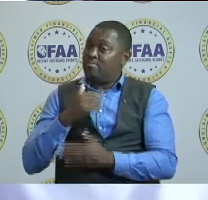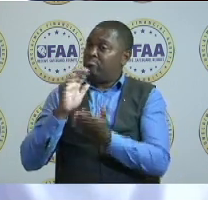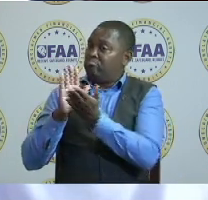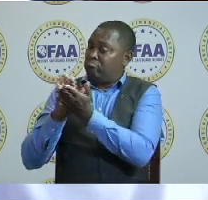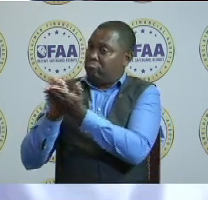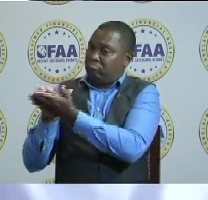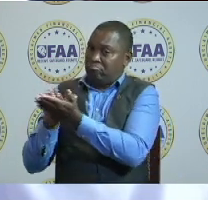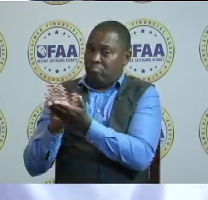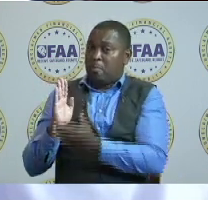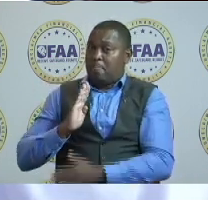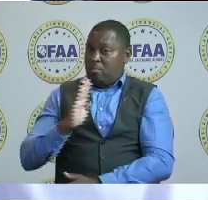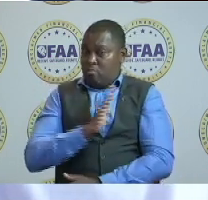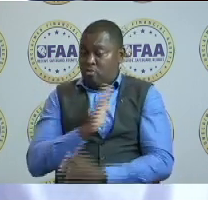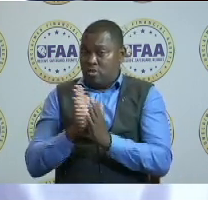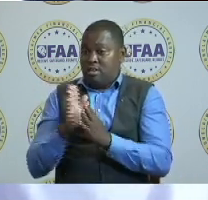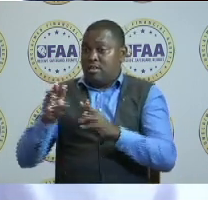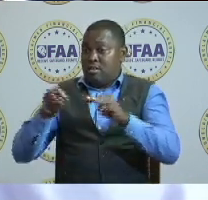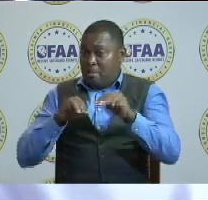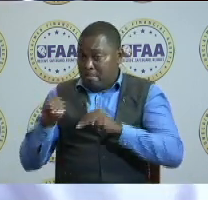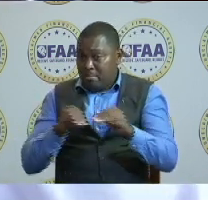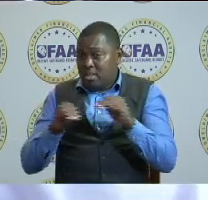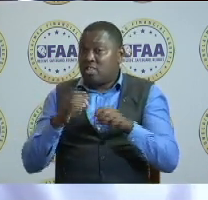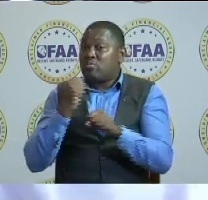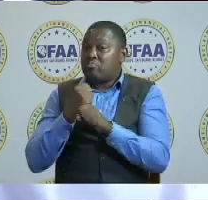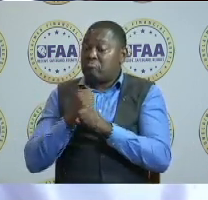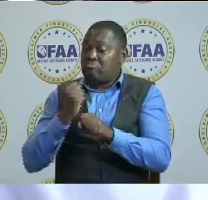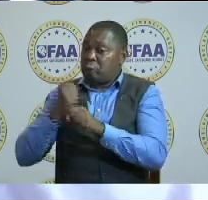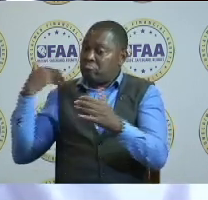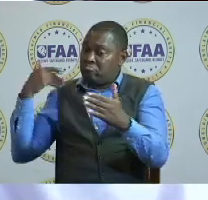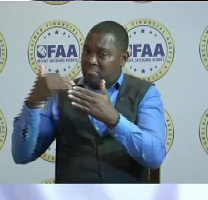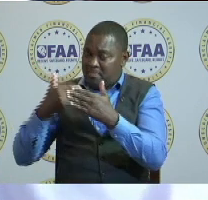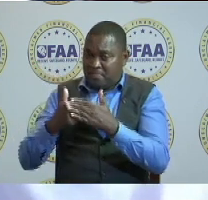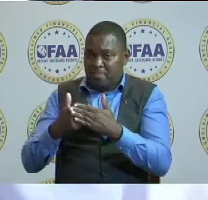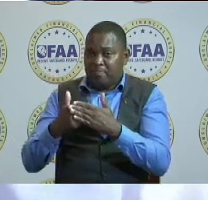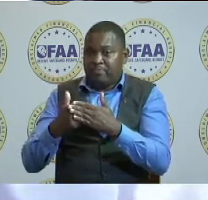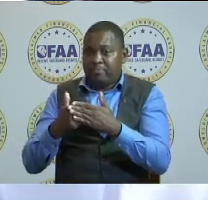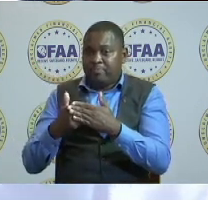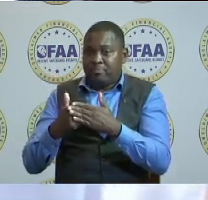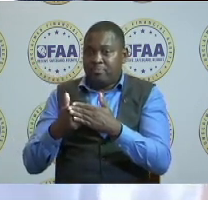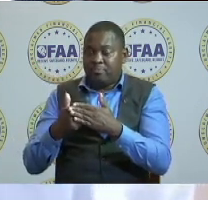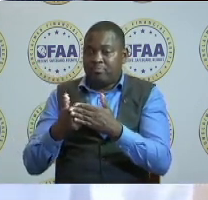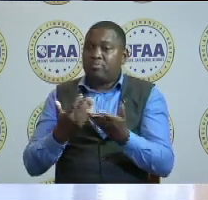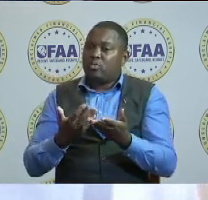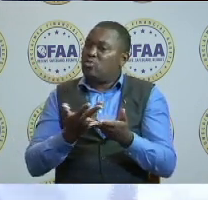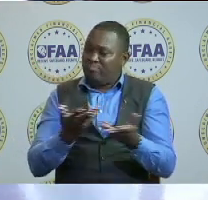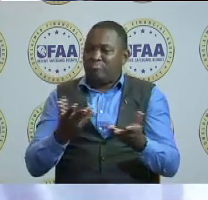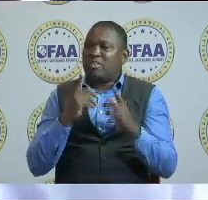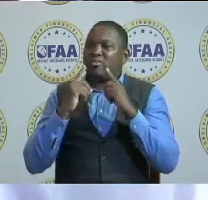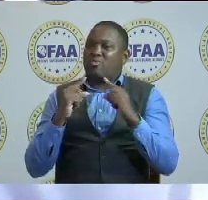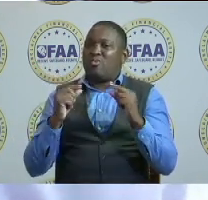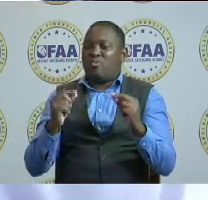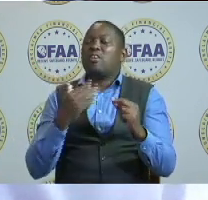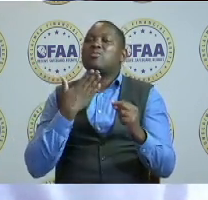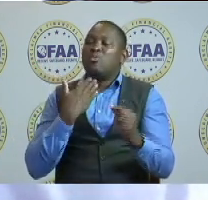the board, the management for what they have done so far. And with these very, very many words, I want